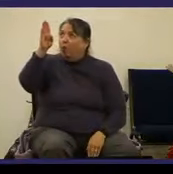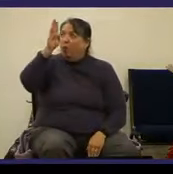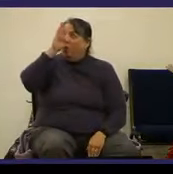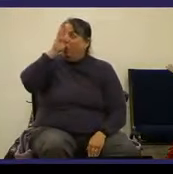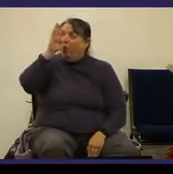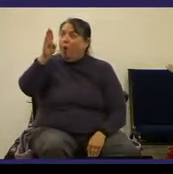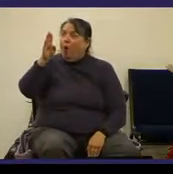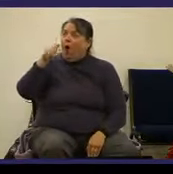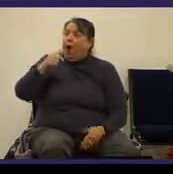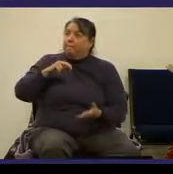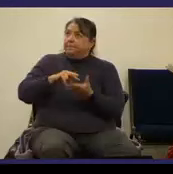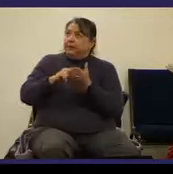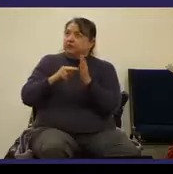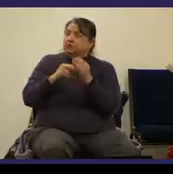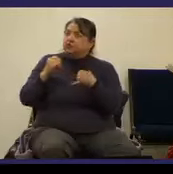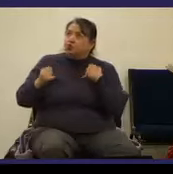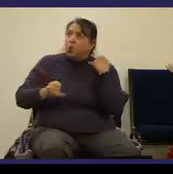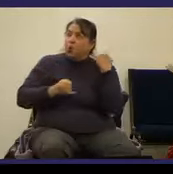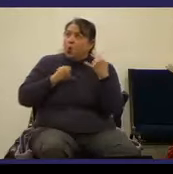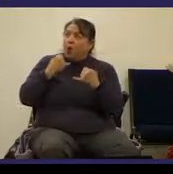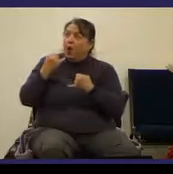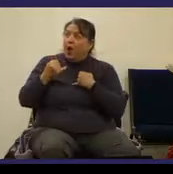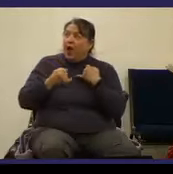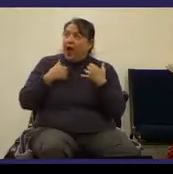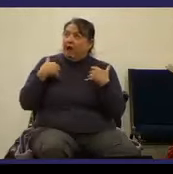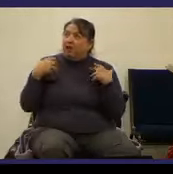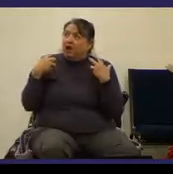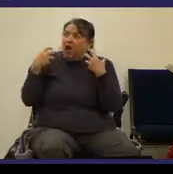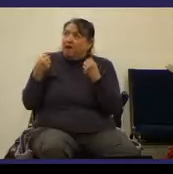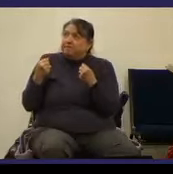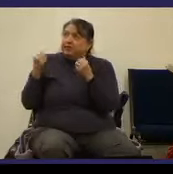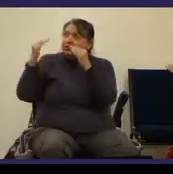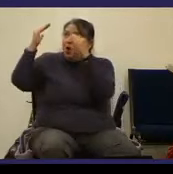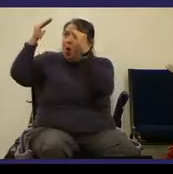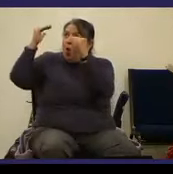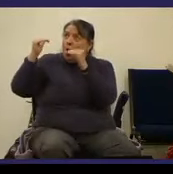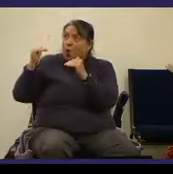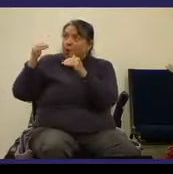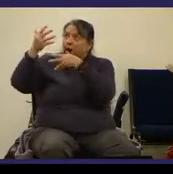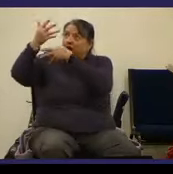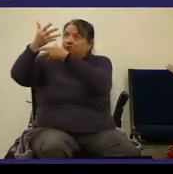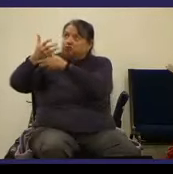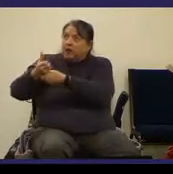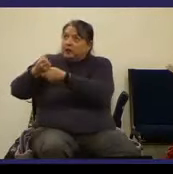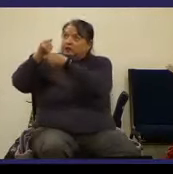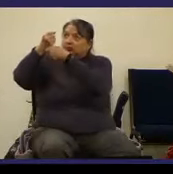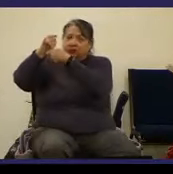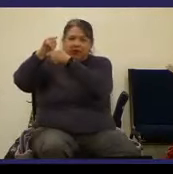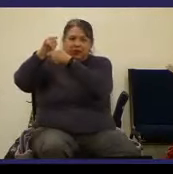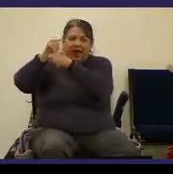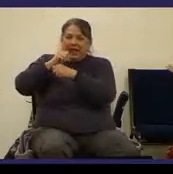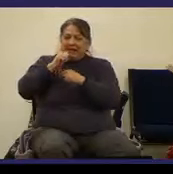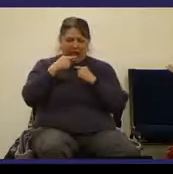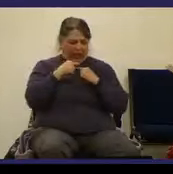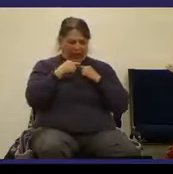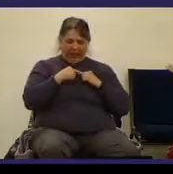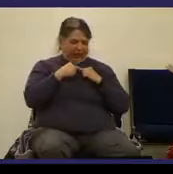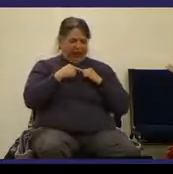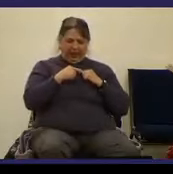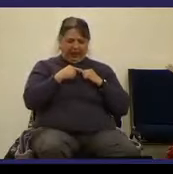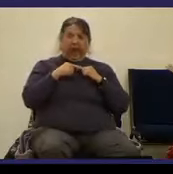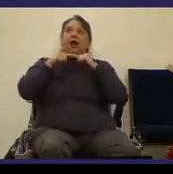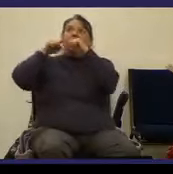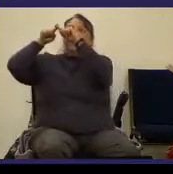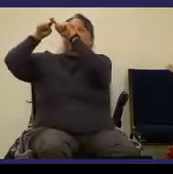genuine well-being marked by confidence, hope, and trust that extends far beyond our own